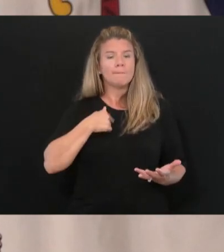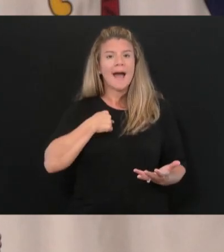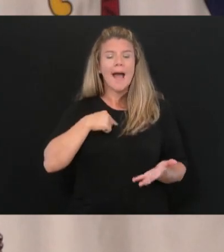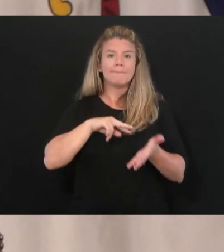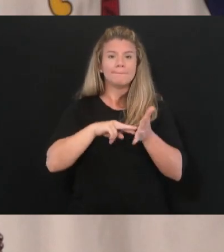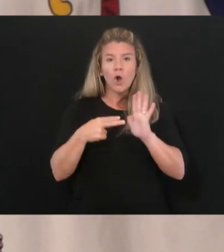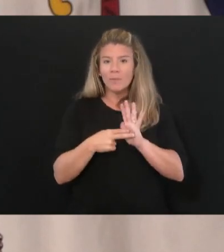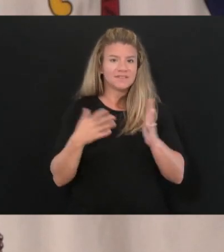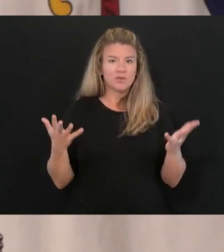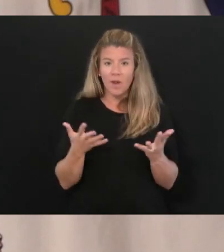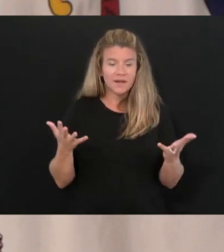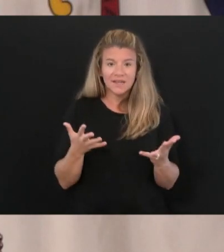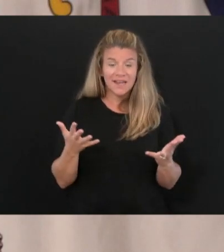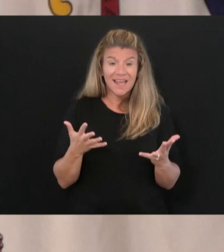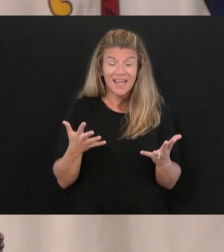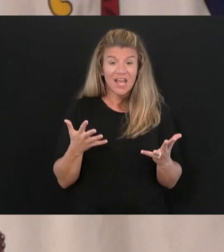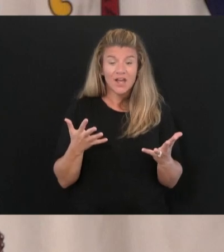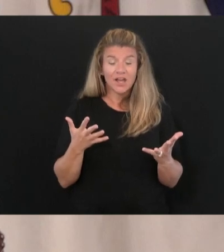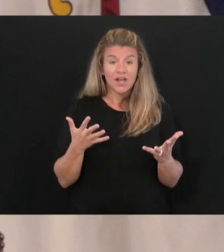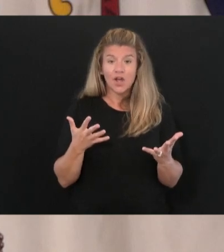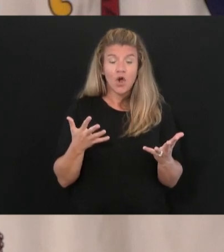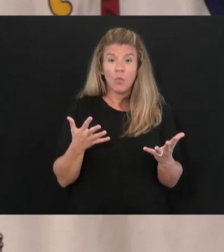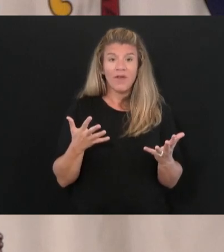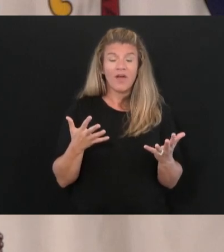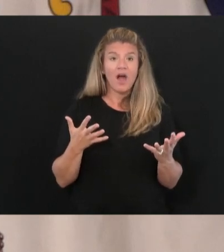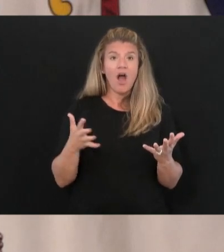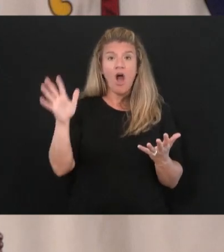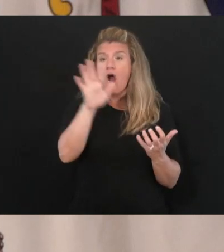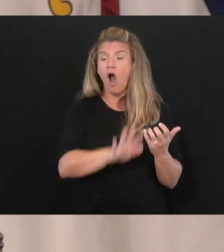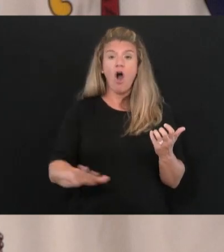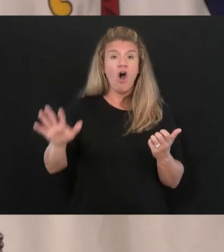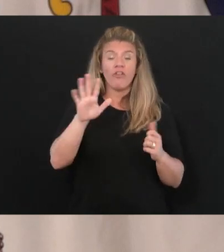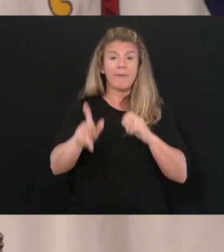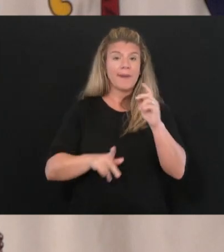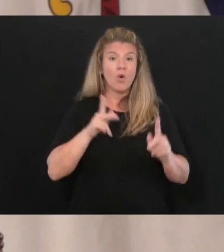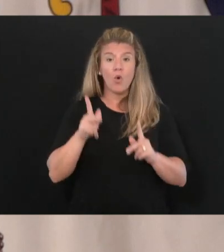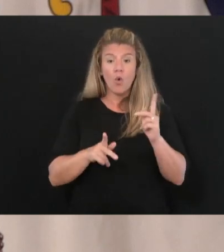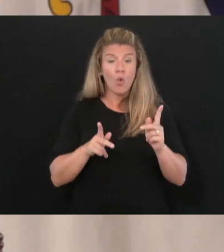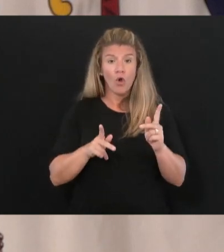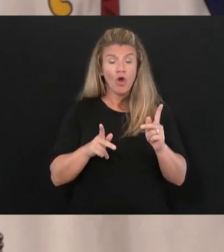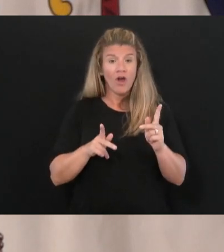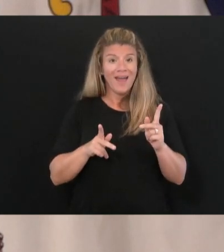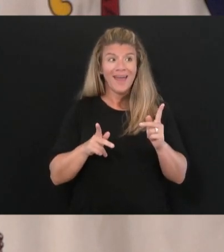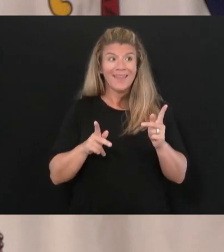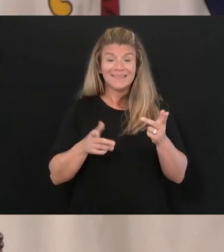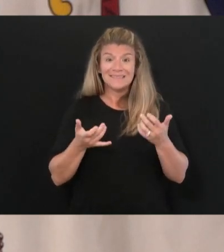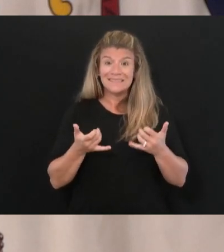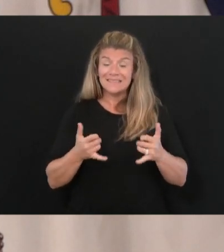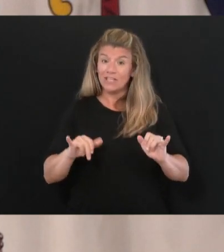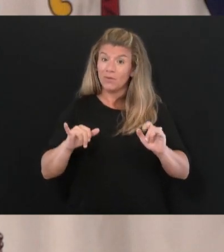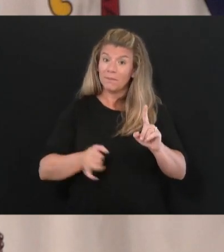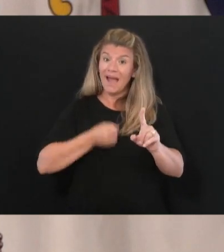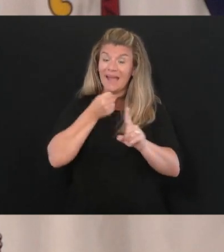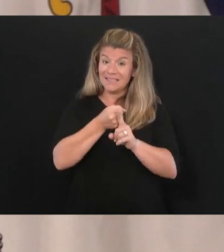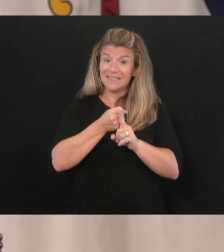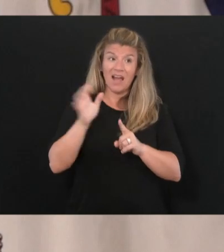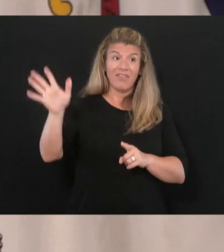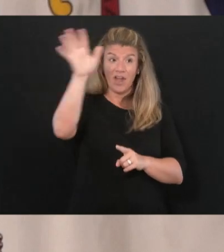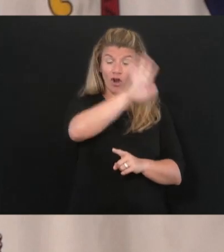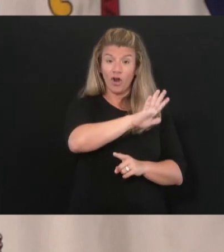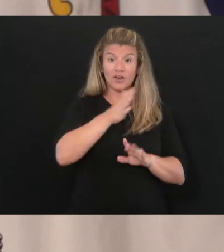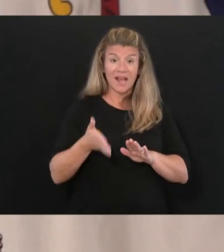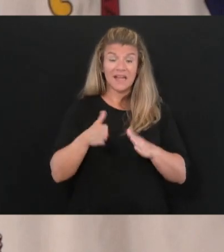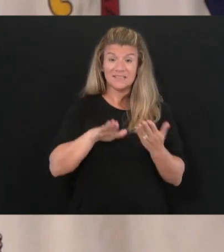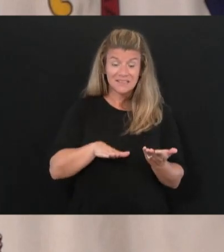to you is this, with all kinds of people still dying, New Jersey